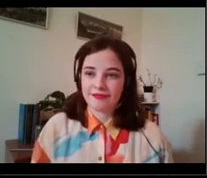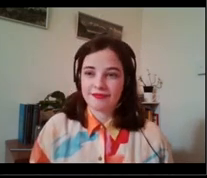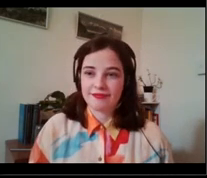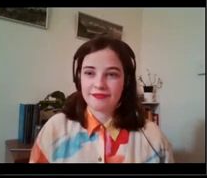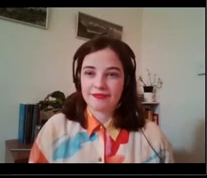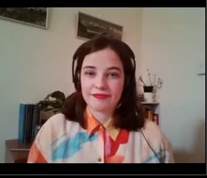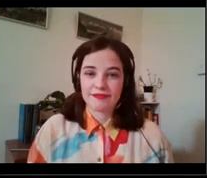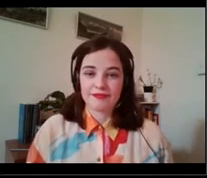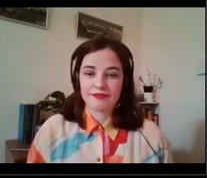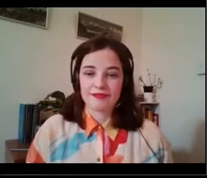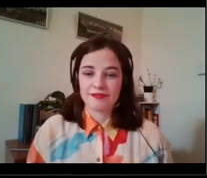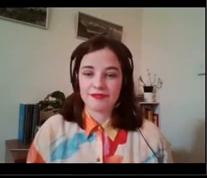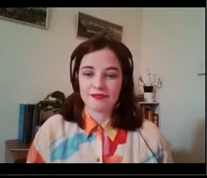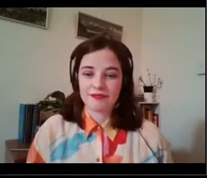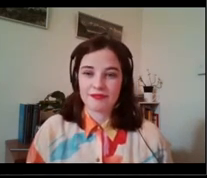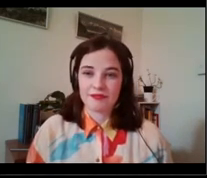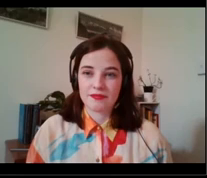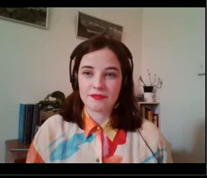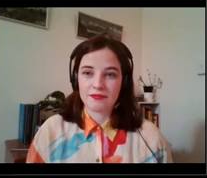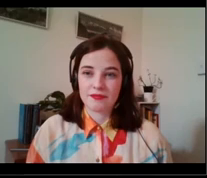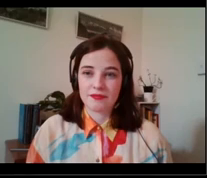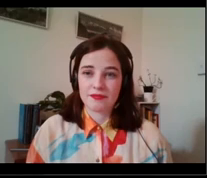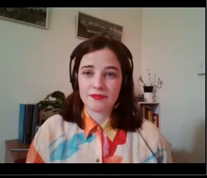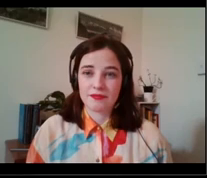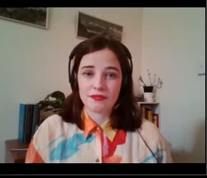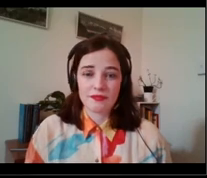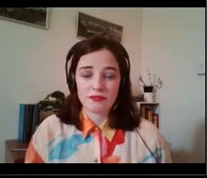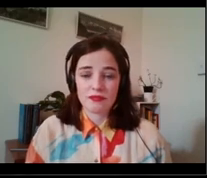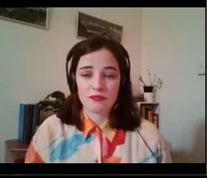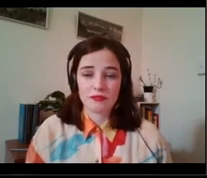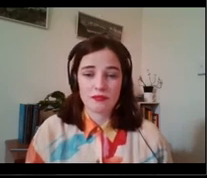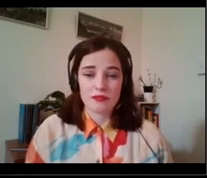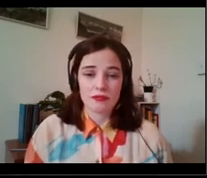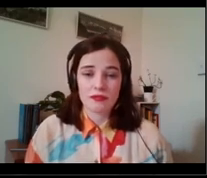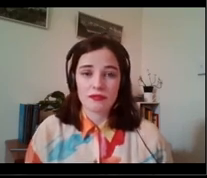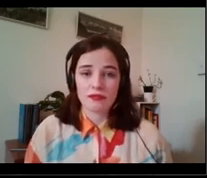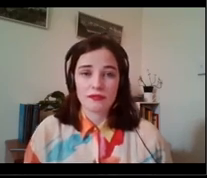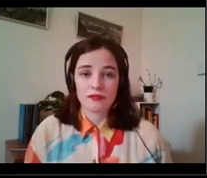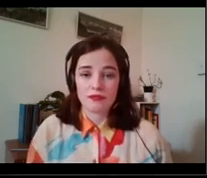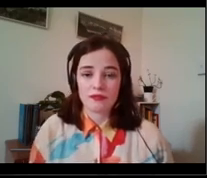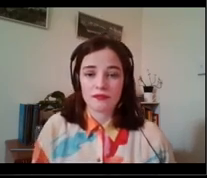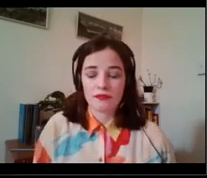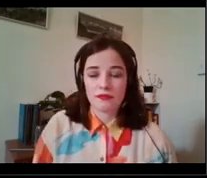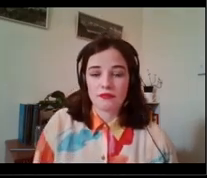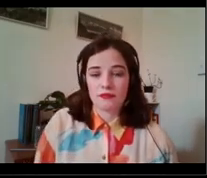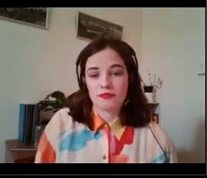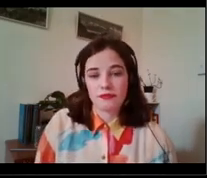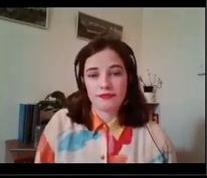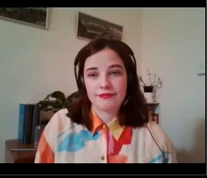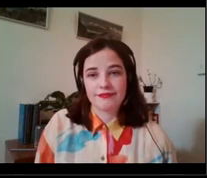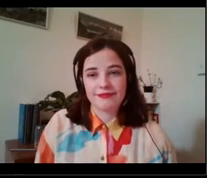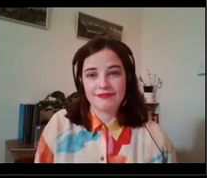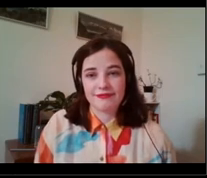that could help you or support you to make those submissions, we'd really like to hear that in the post survey. Thank you very much for